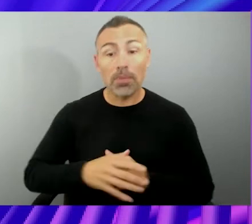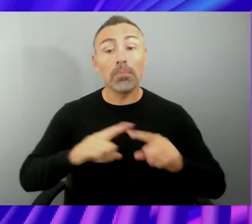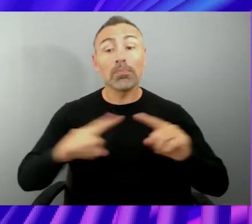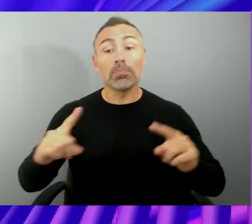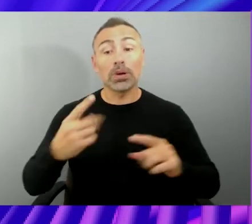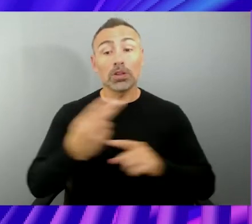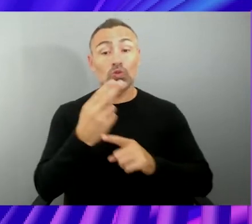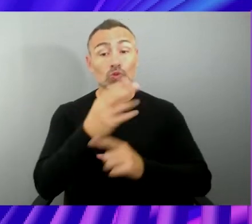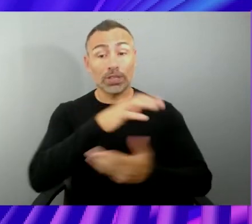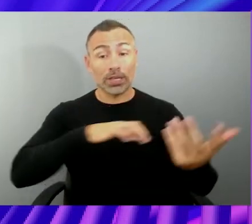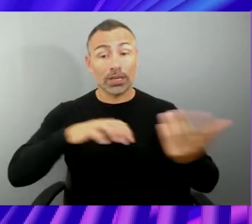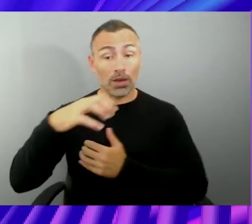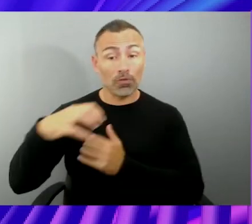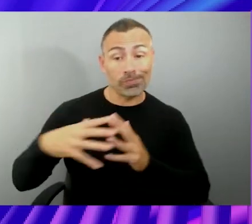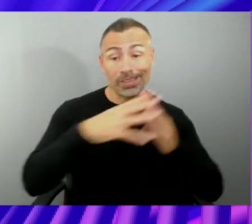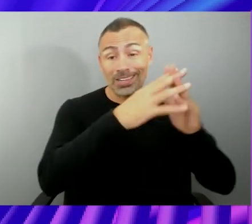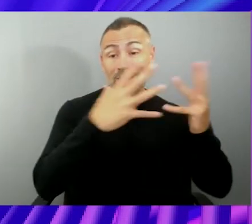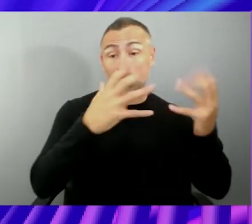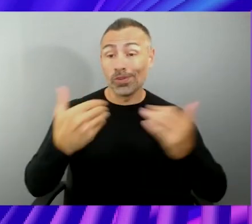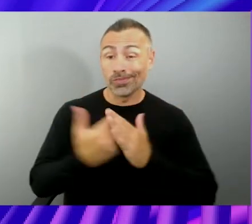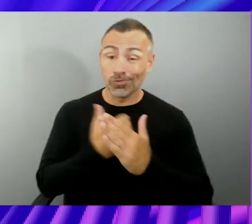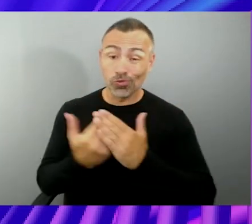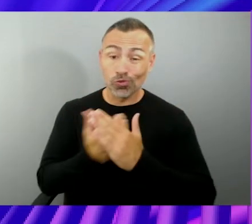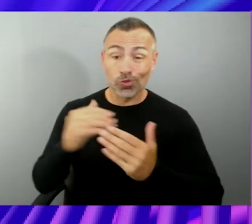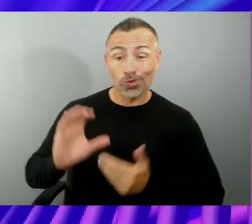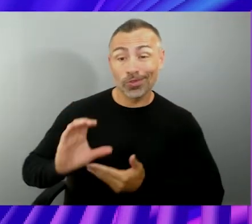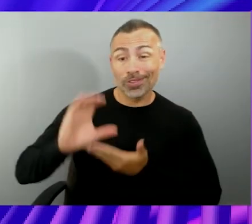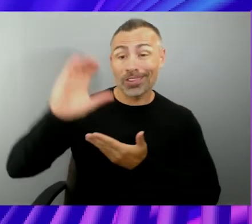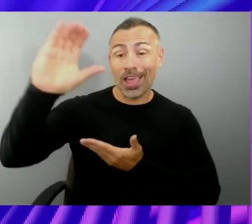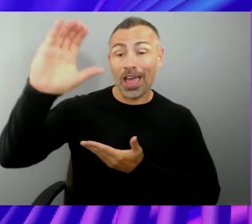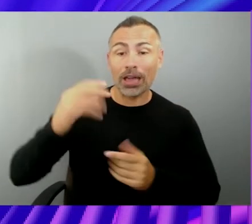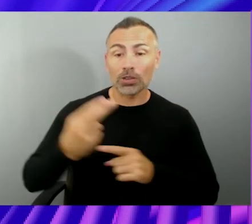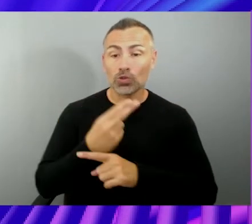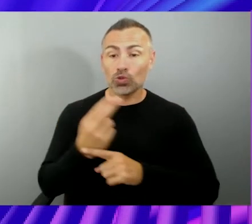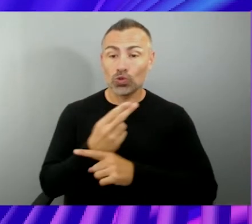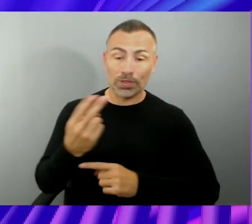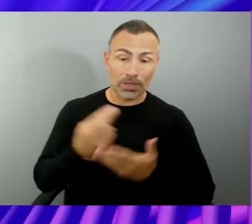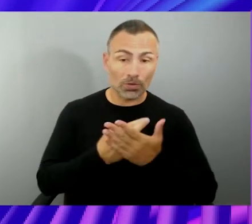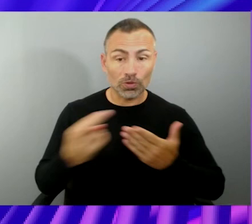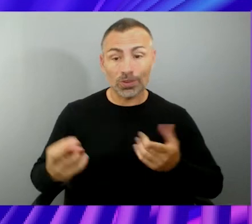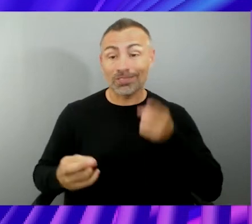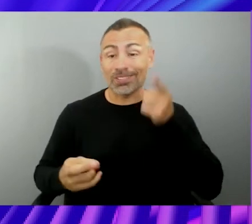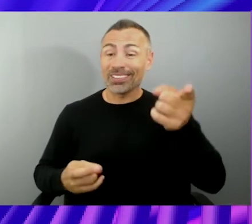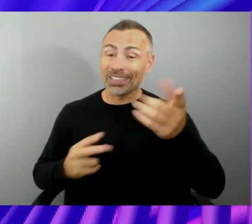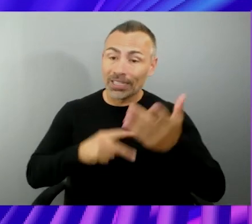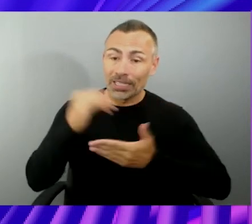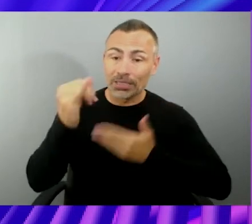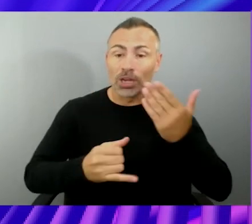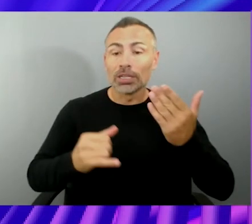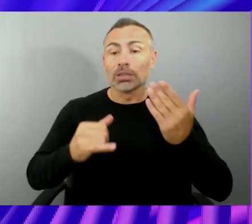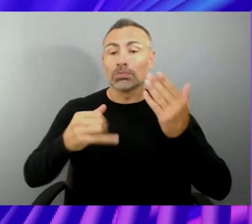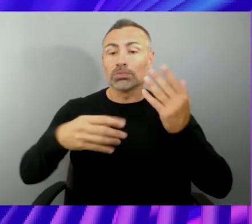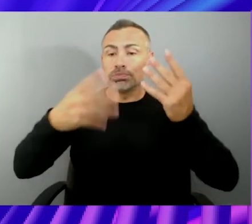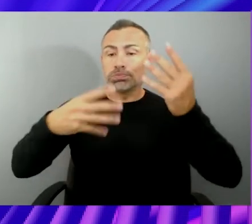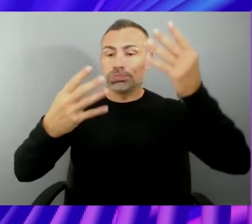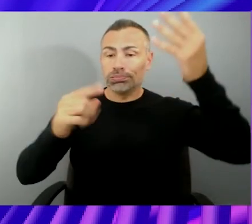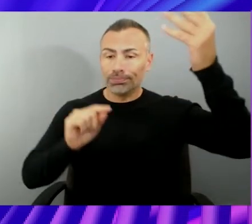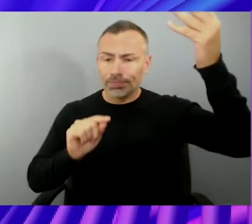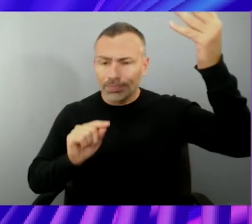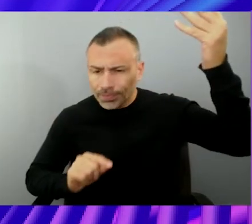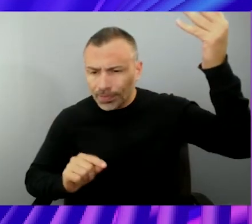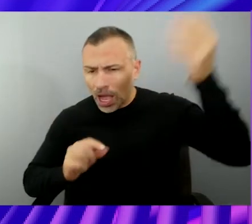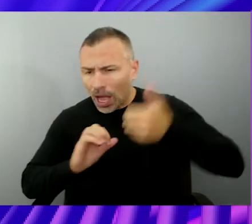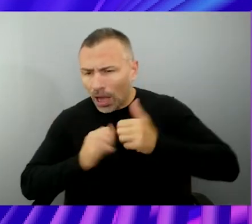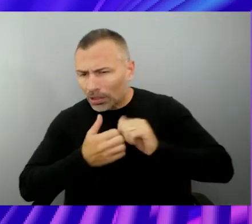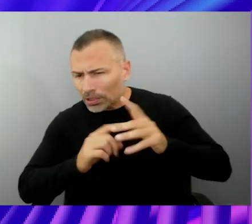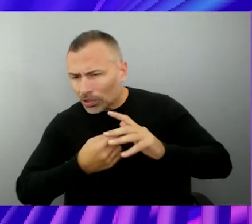resources, I'm going to, from this project, if you scroll down on this project, you'll see, all right, how do I get started in doing this thing?